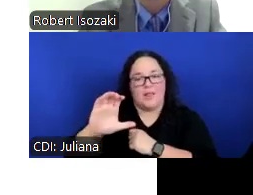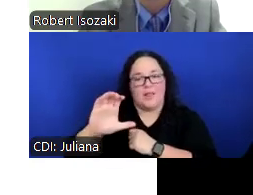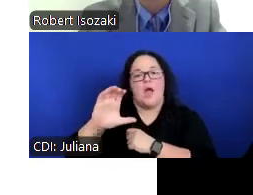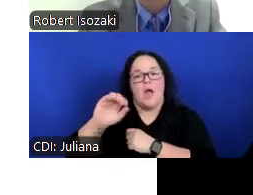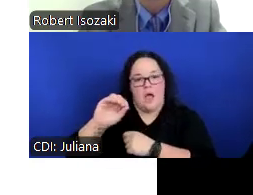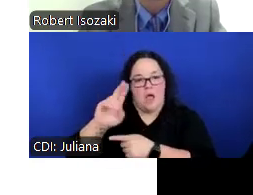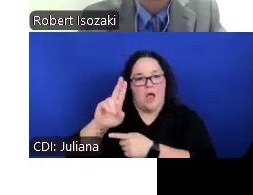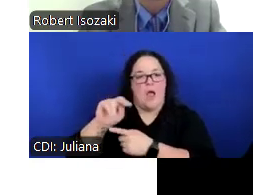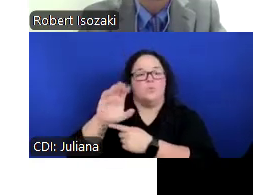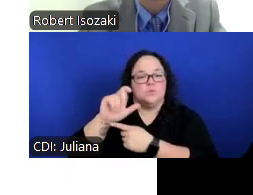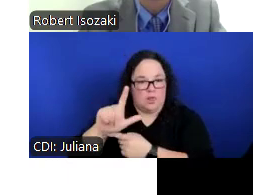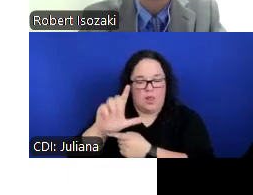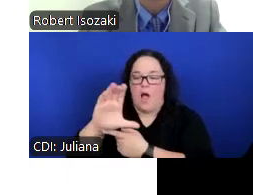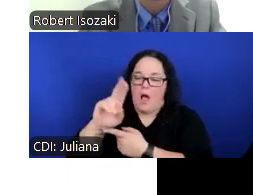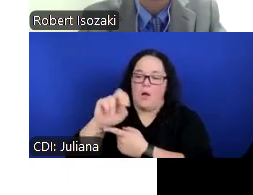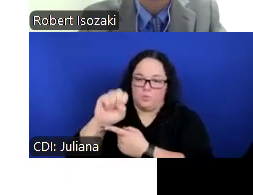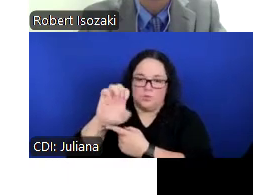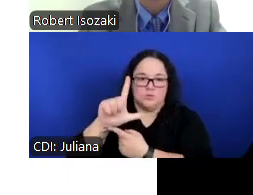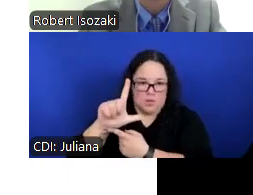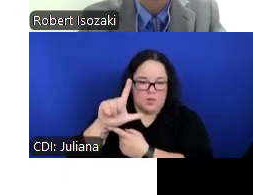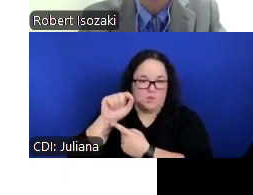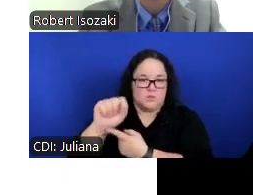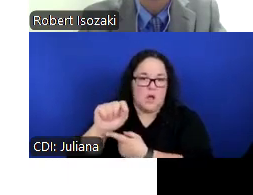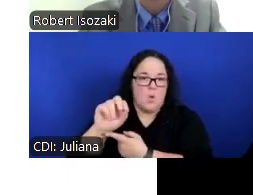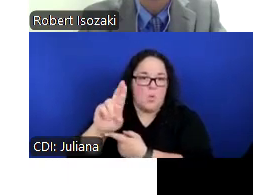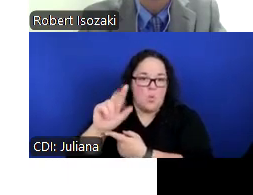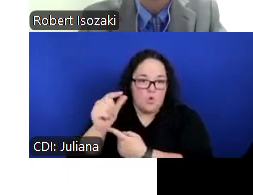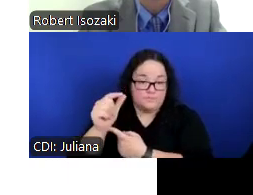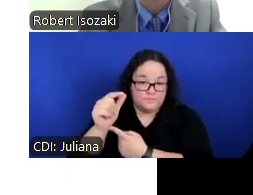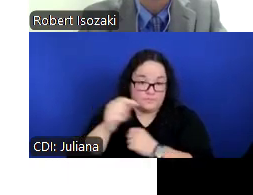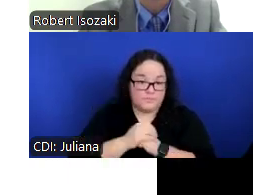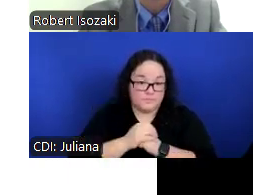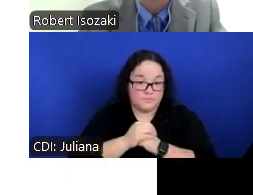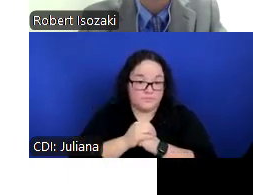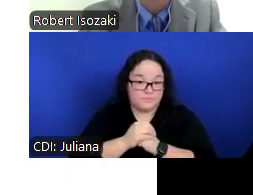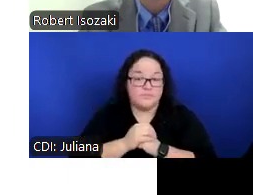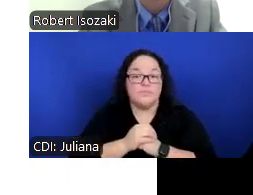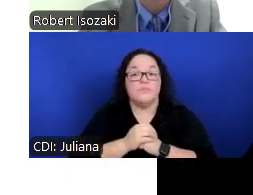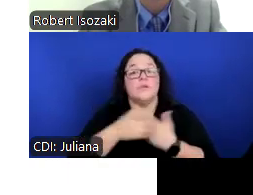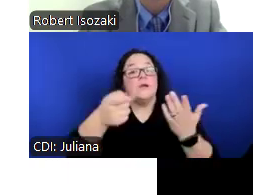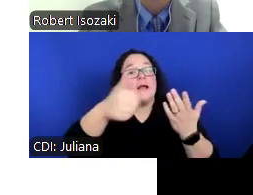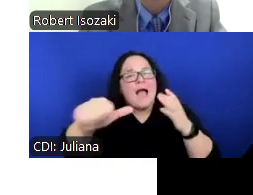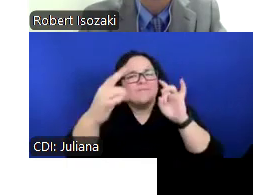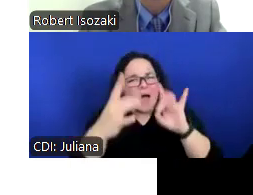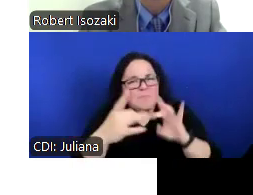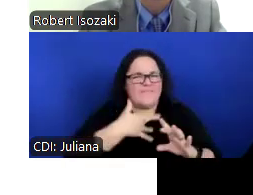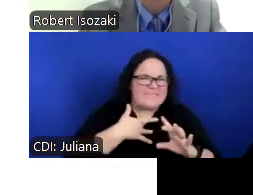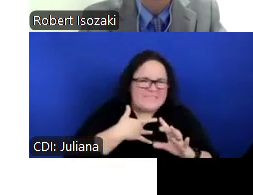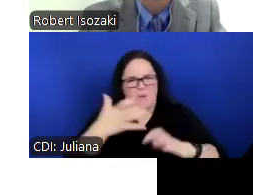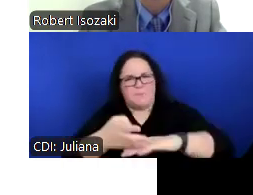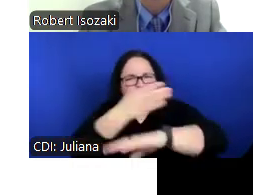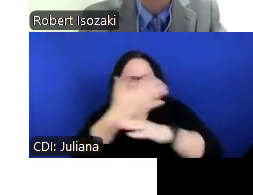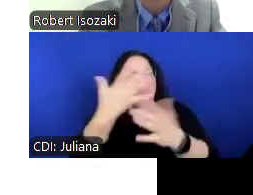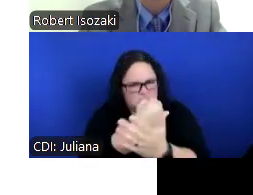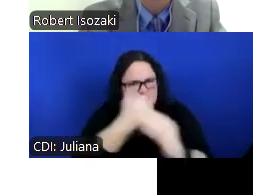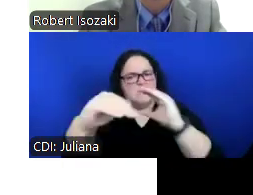@publiccounsel.org. So if you have any feedback, please send that to us. And also please check out our website. We